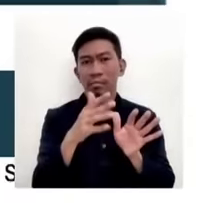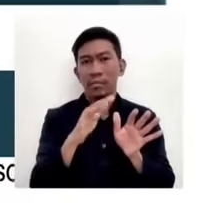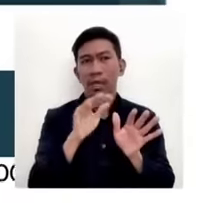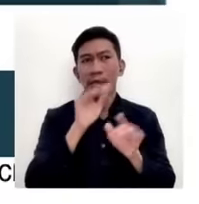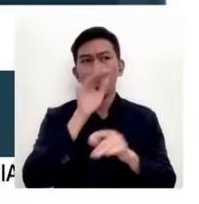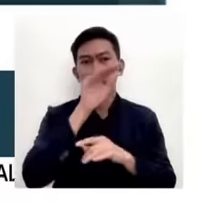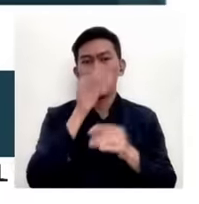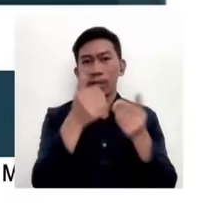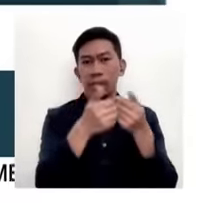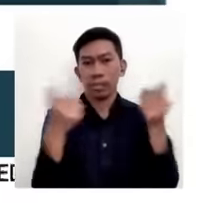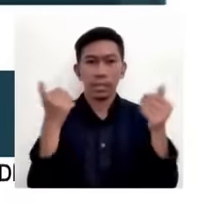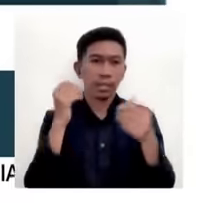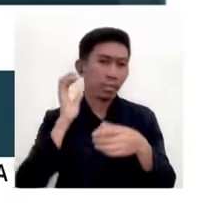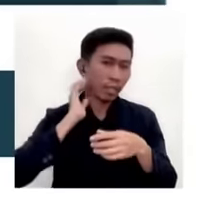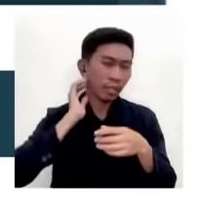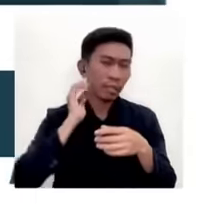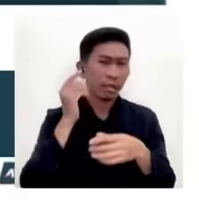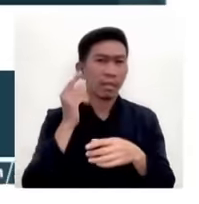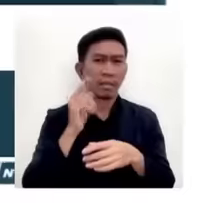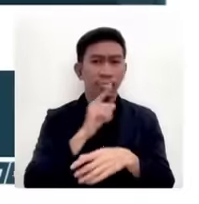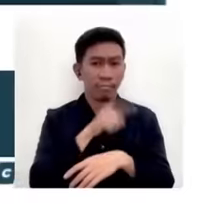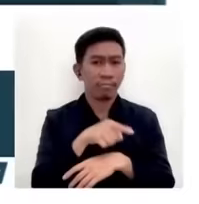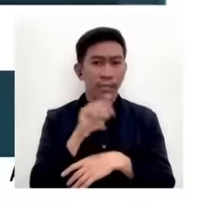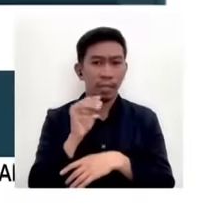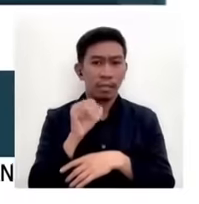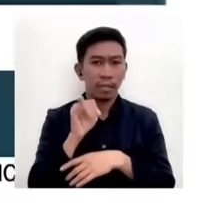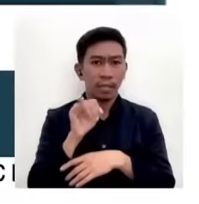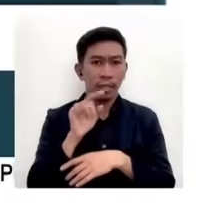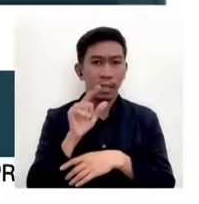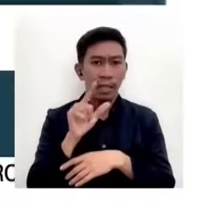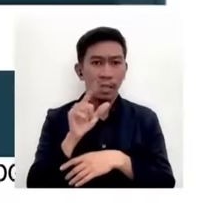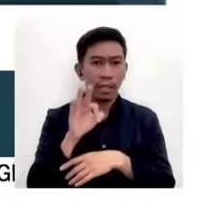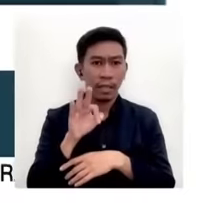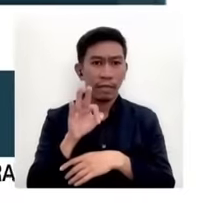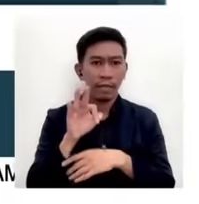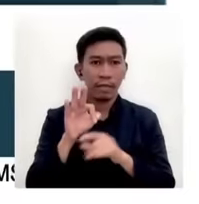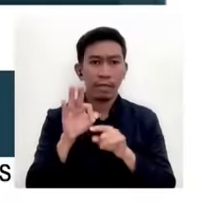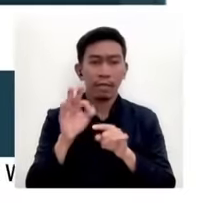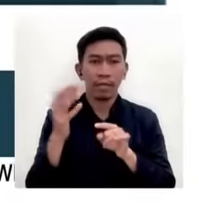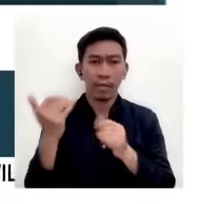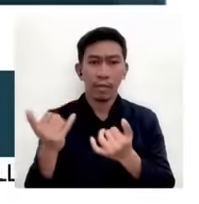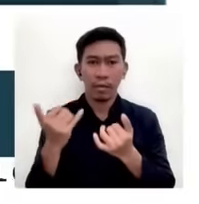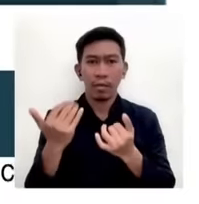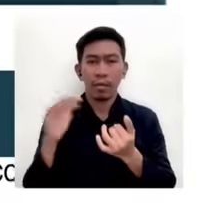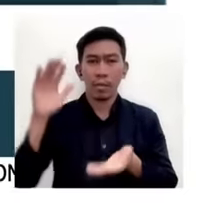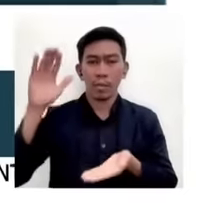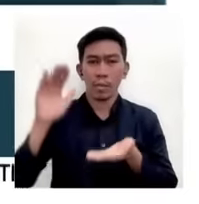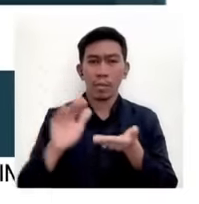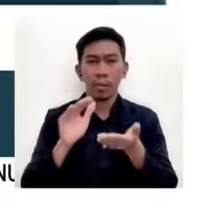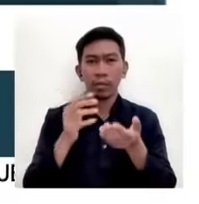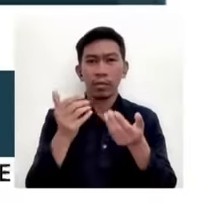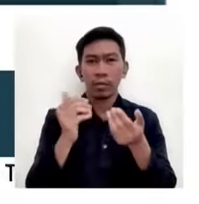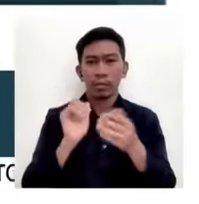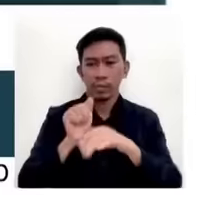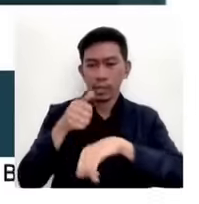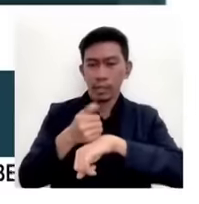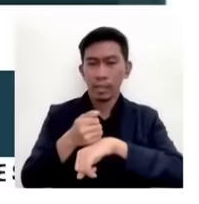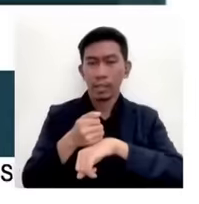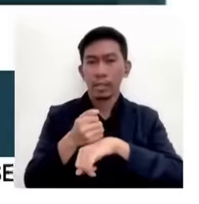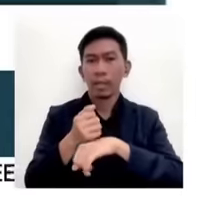secession. And in fact, the MILF have downgraded their call for the establishment of an Islamic State to